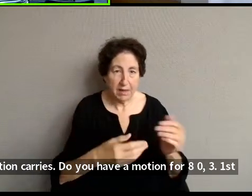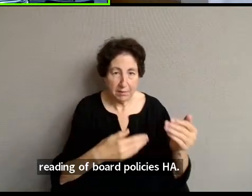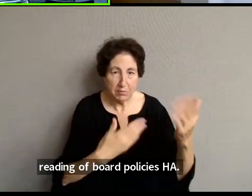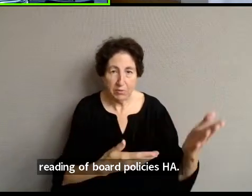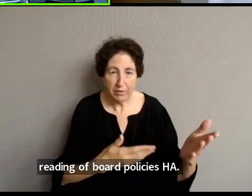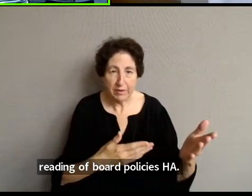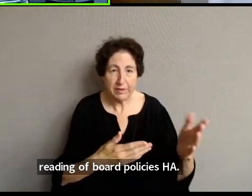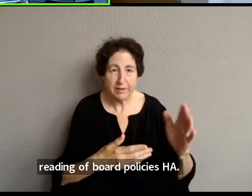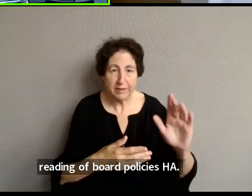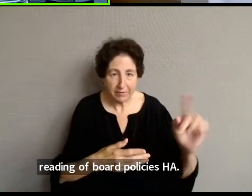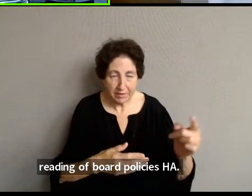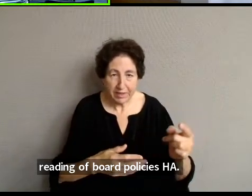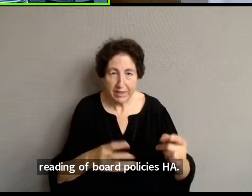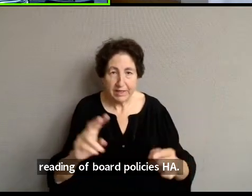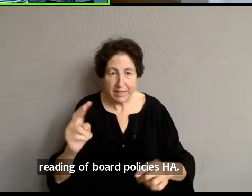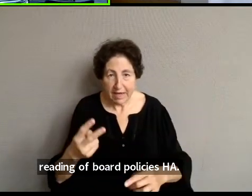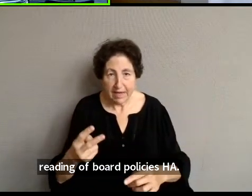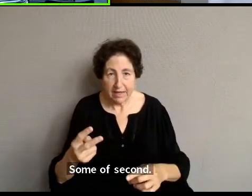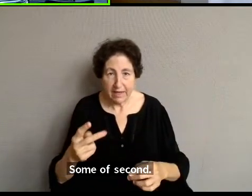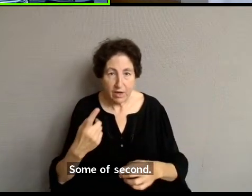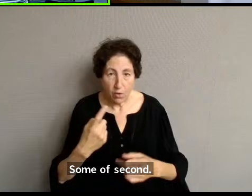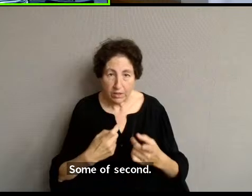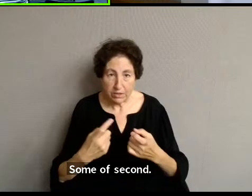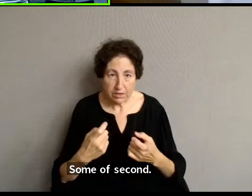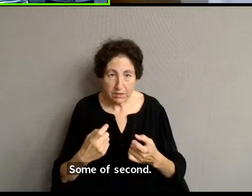Second. Any questions about HA?